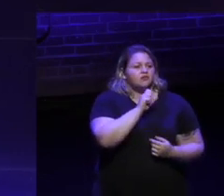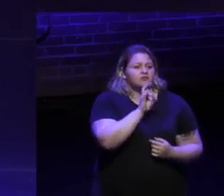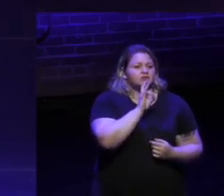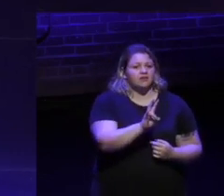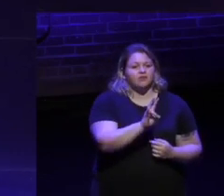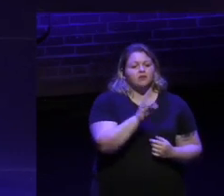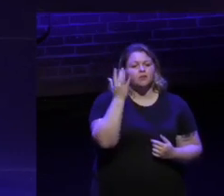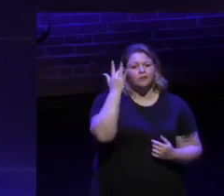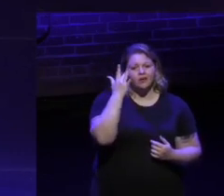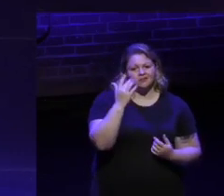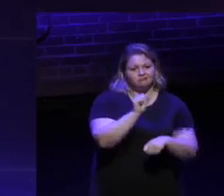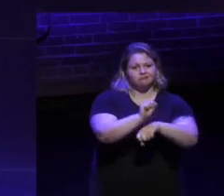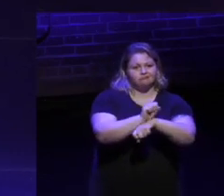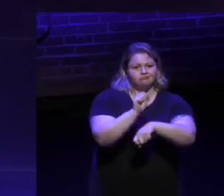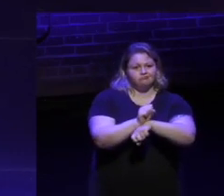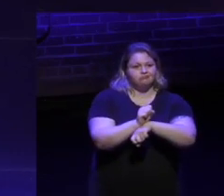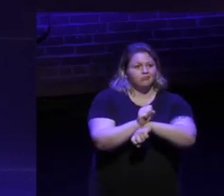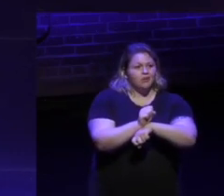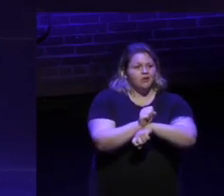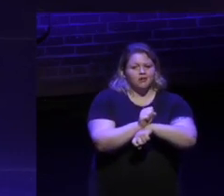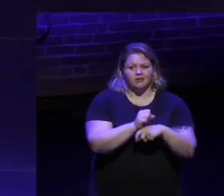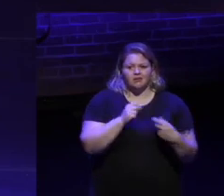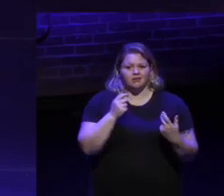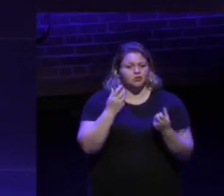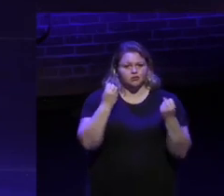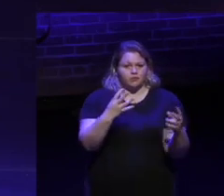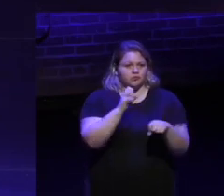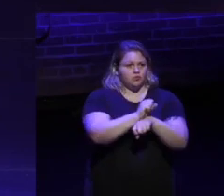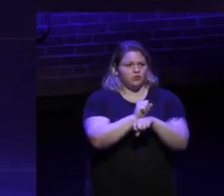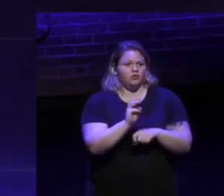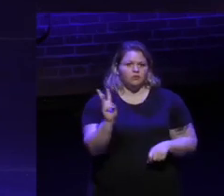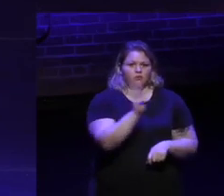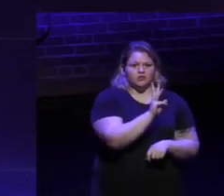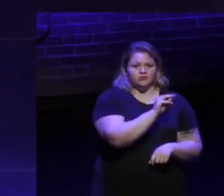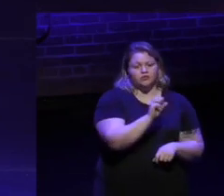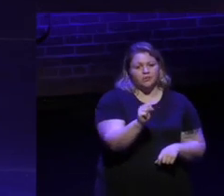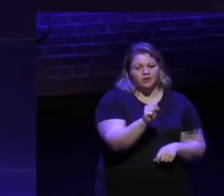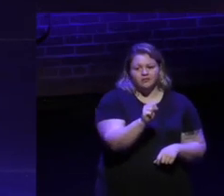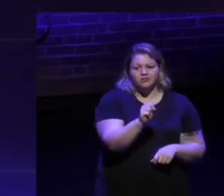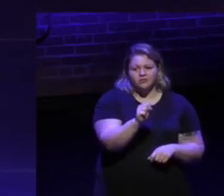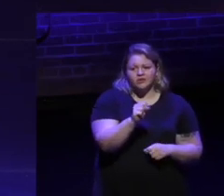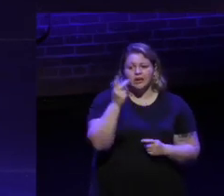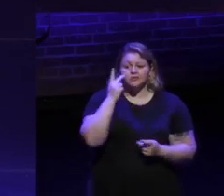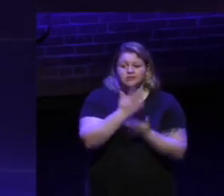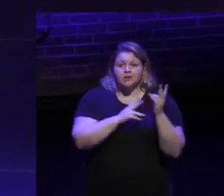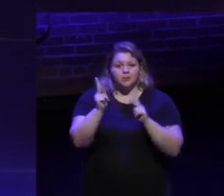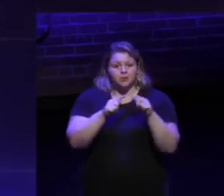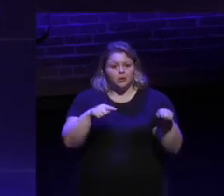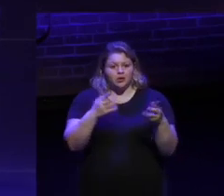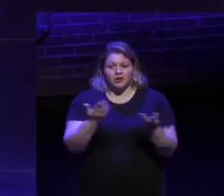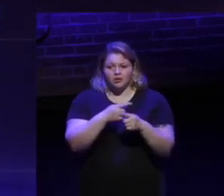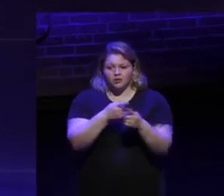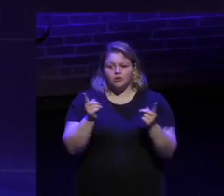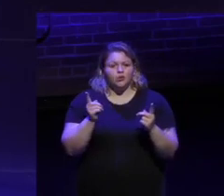And central to our identity in the Pioneer Valley, and I see Russ Piotr here, who's been a leader in the sector for a long, long time, is the arts